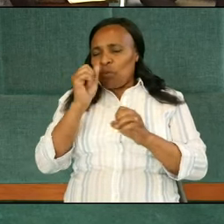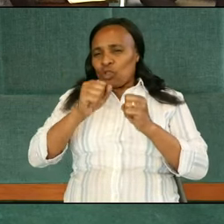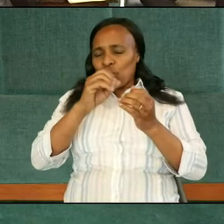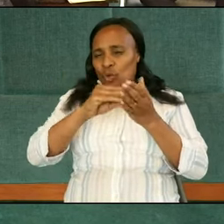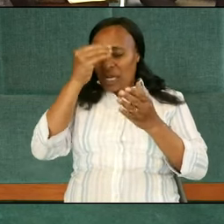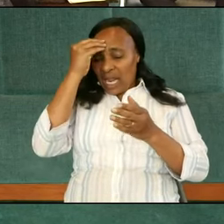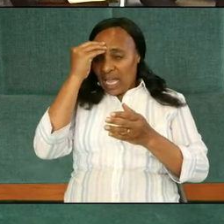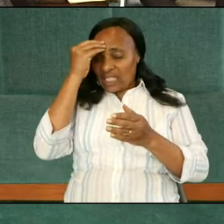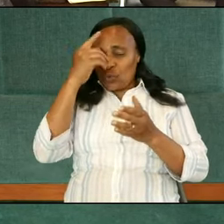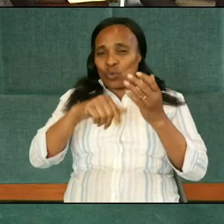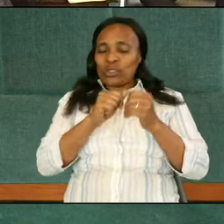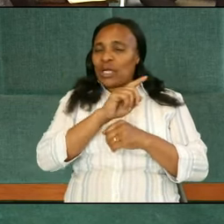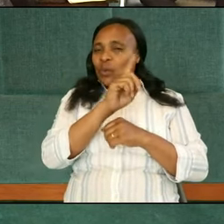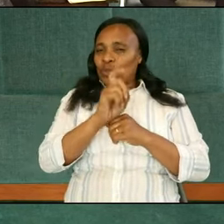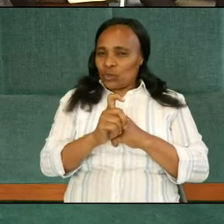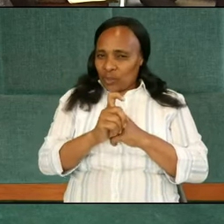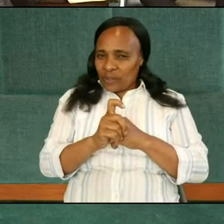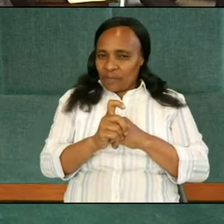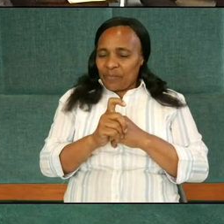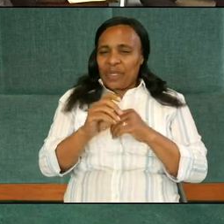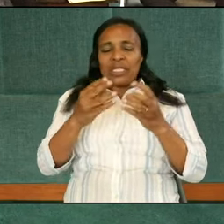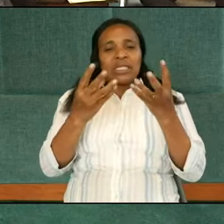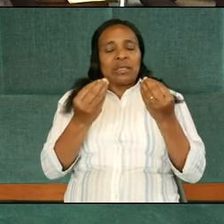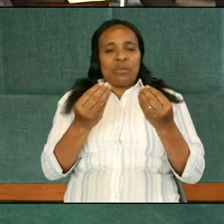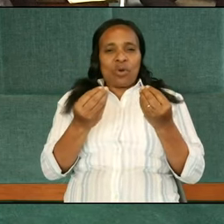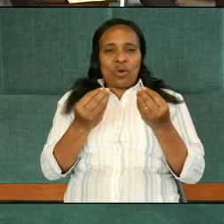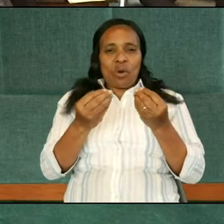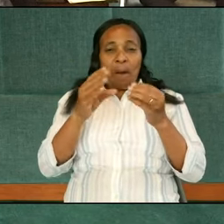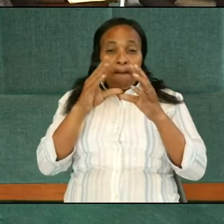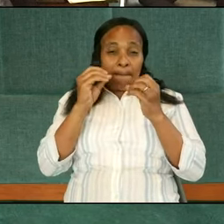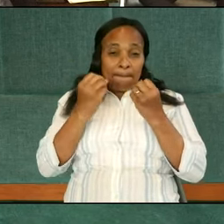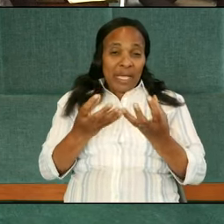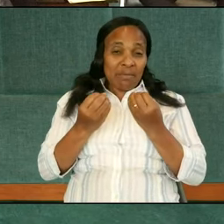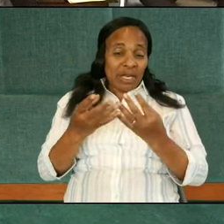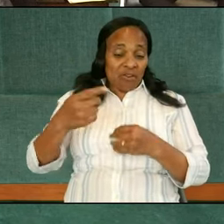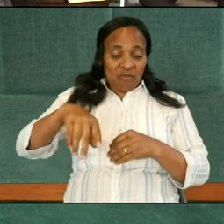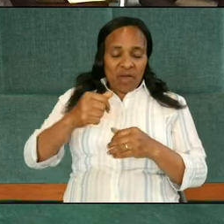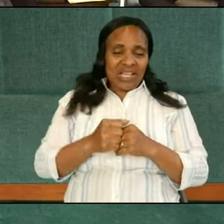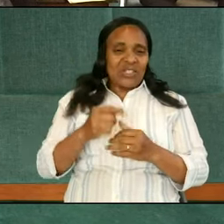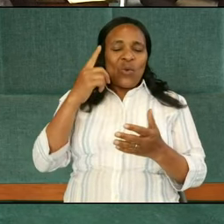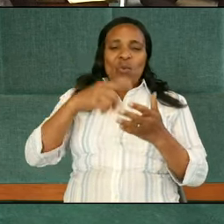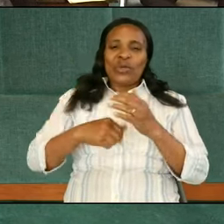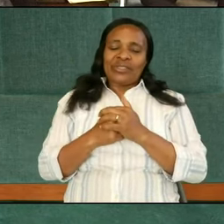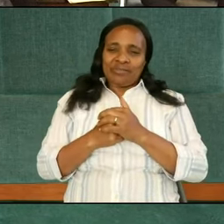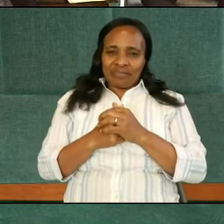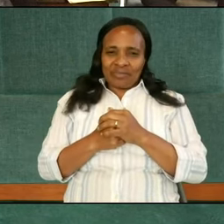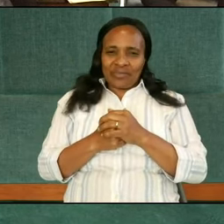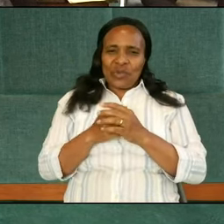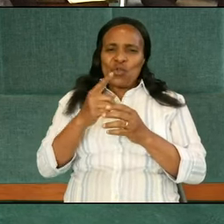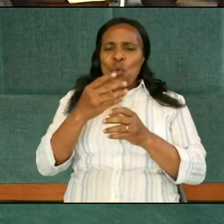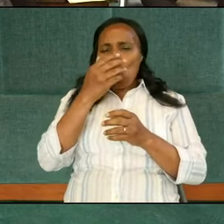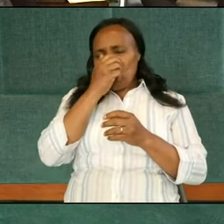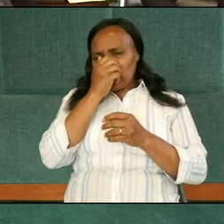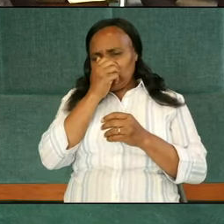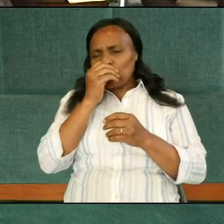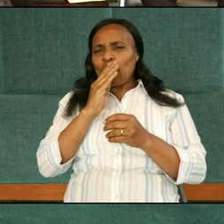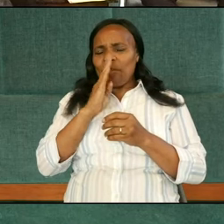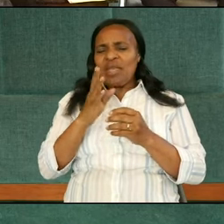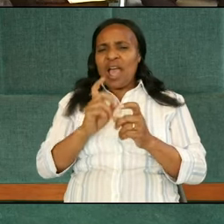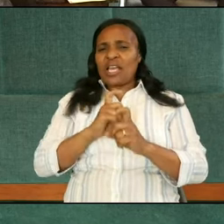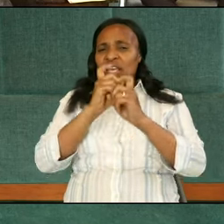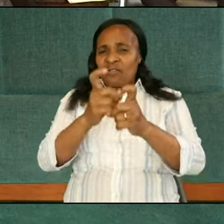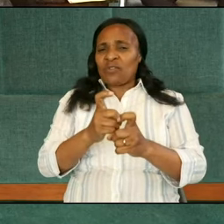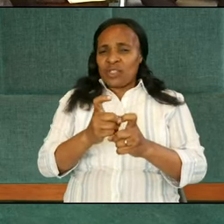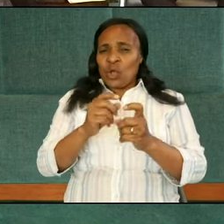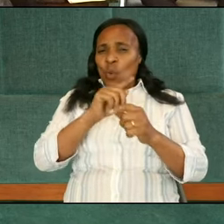learn is, or the question is pretty much simple to most of us. What would you wish to be a gift on